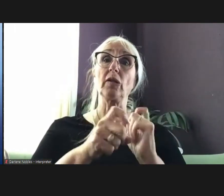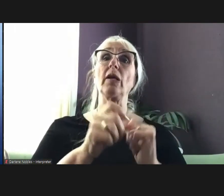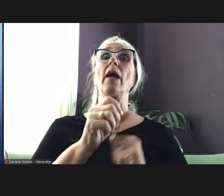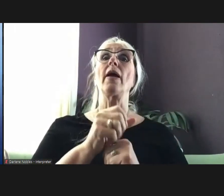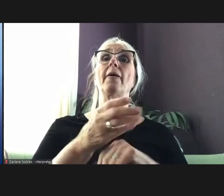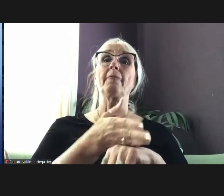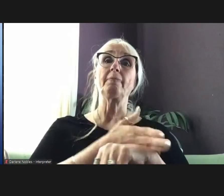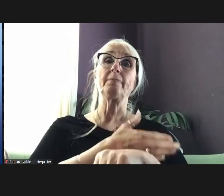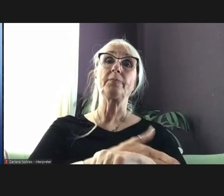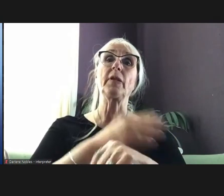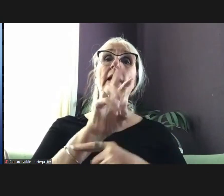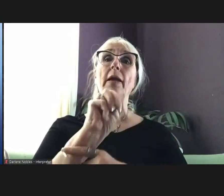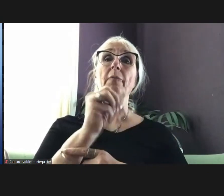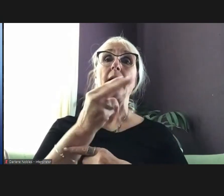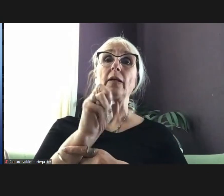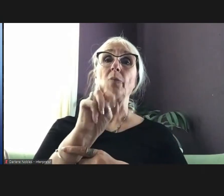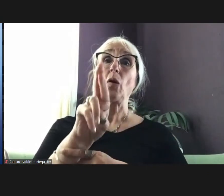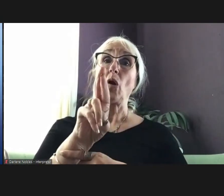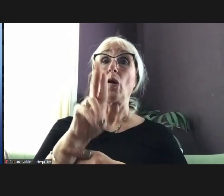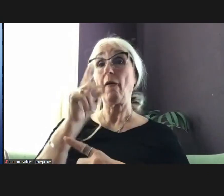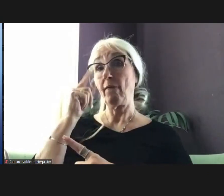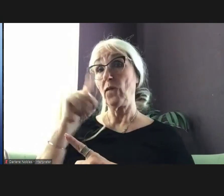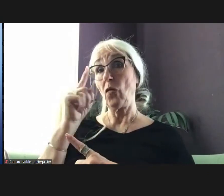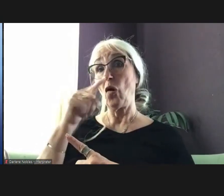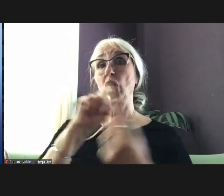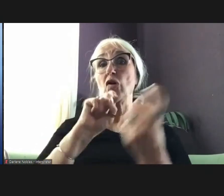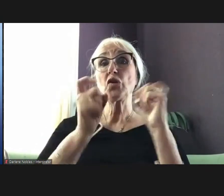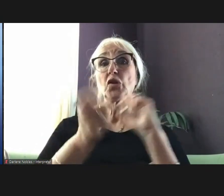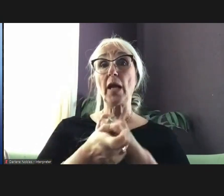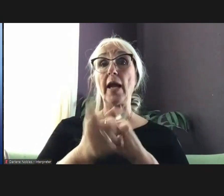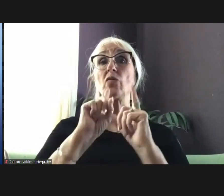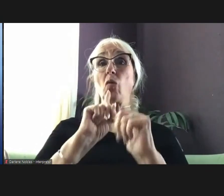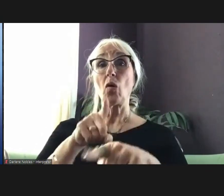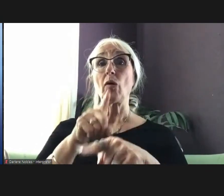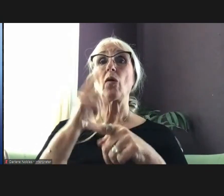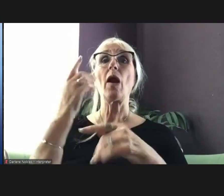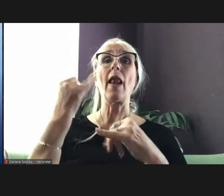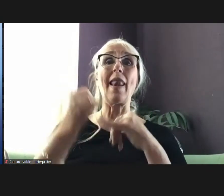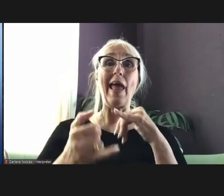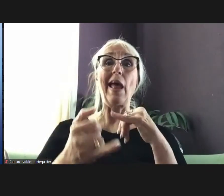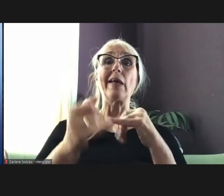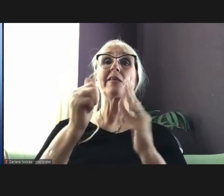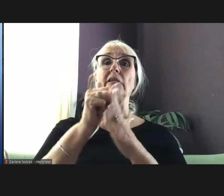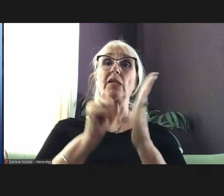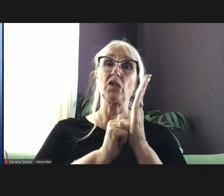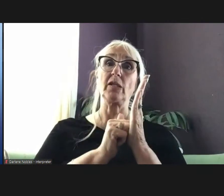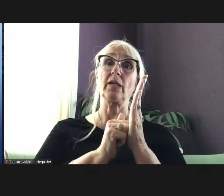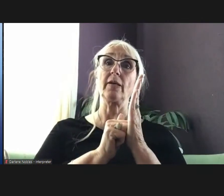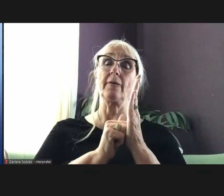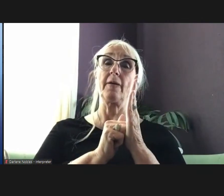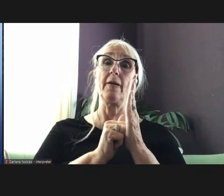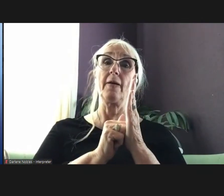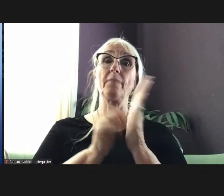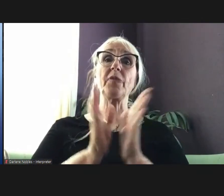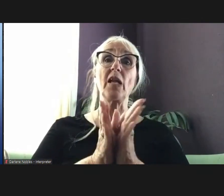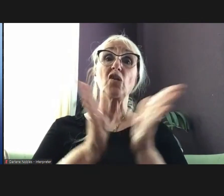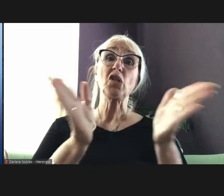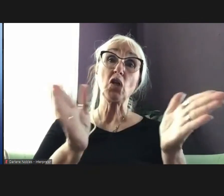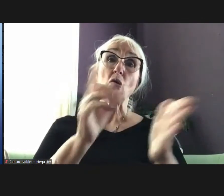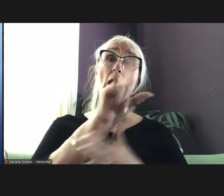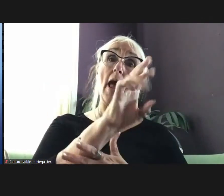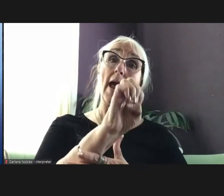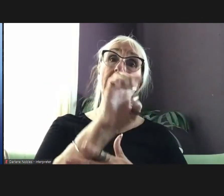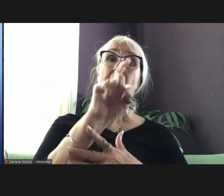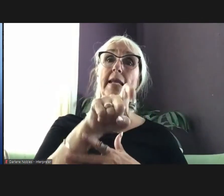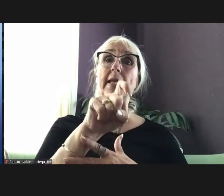the MHMR specific one is due to a change order that was on the last agenda. The general line is needing an additional